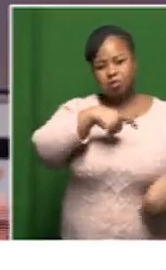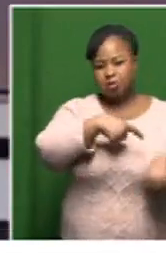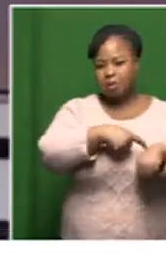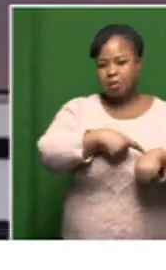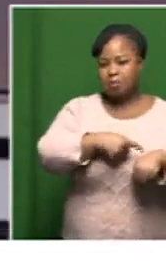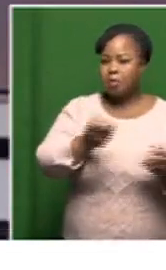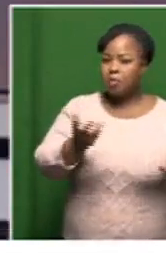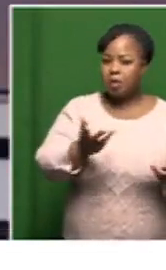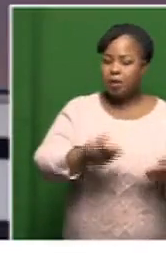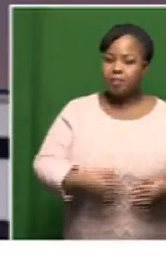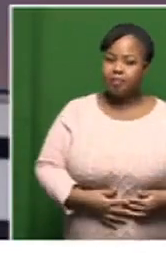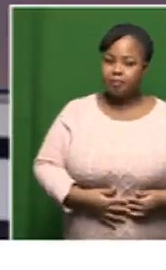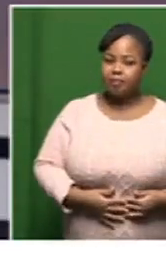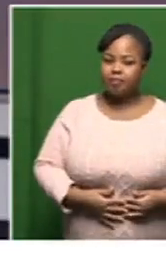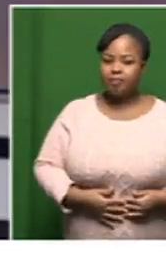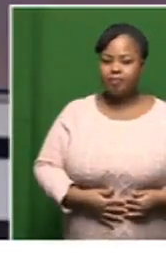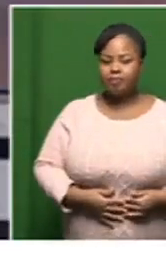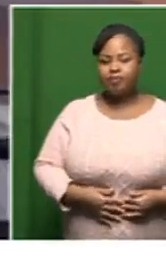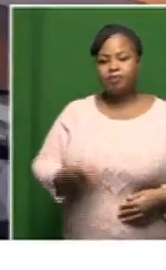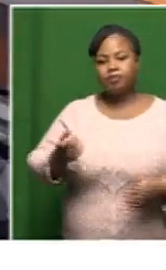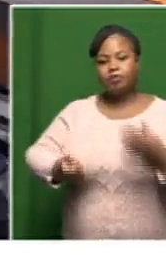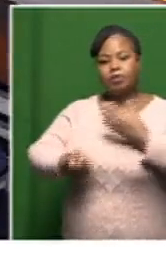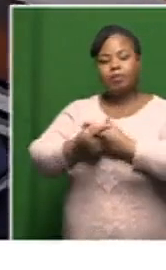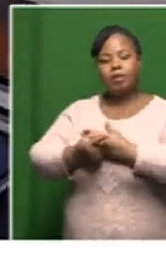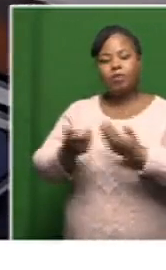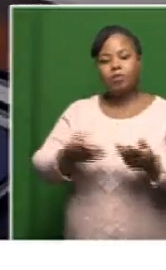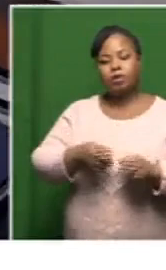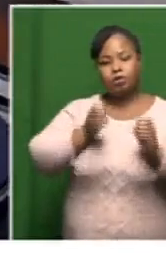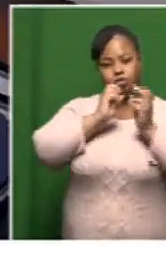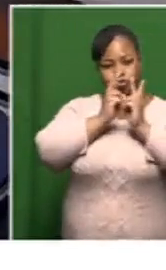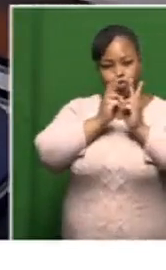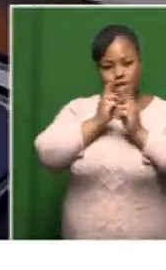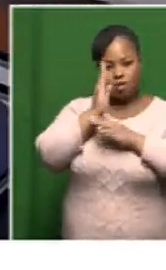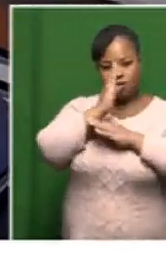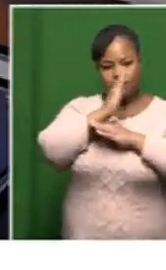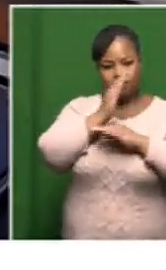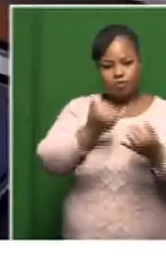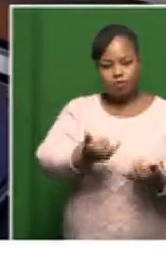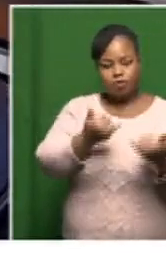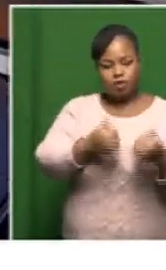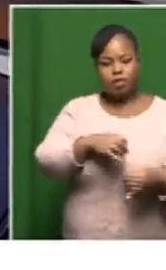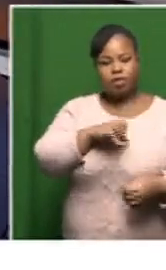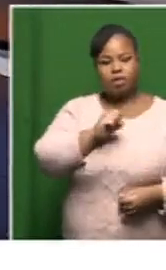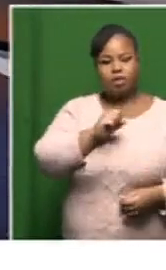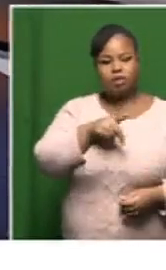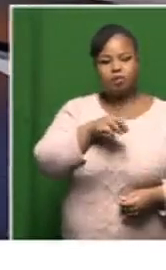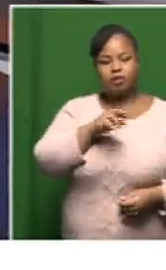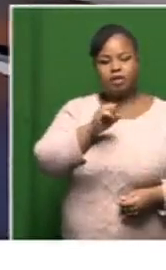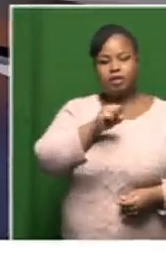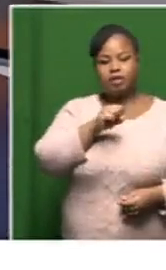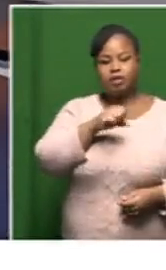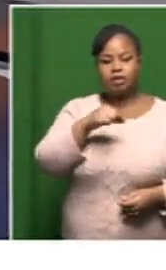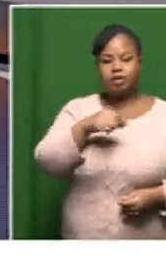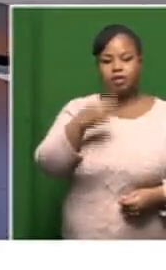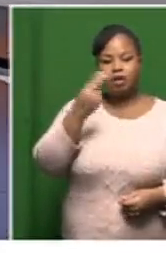Where is this exhibition happening? The exhibition is opening at 12 midday today at the Springs Art Gallery. And it will